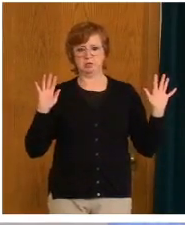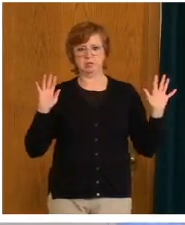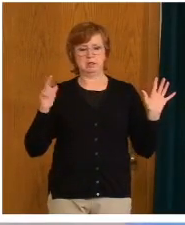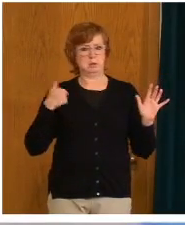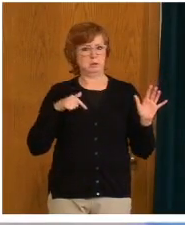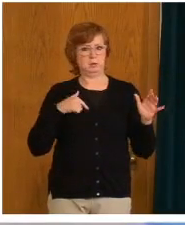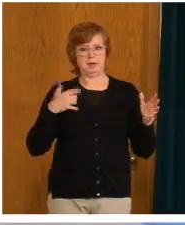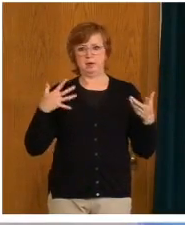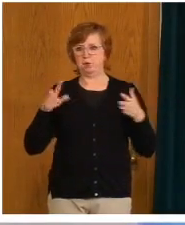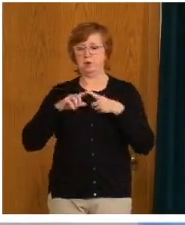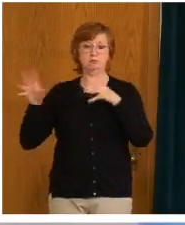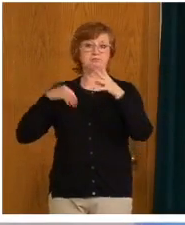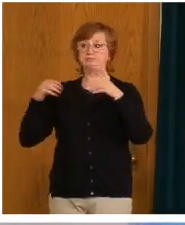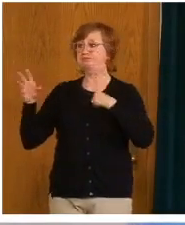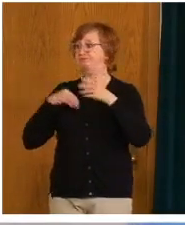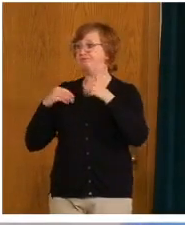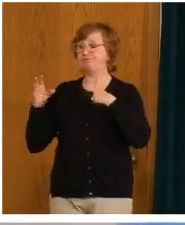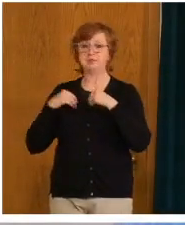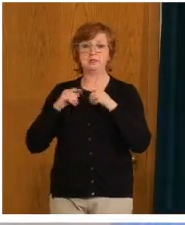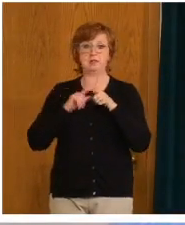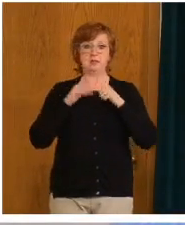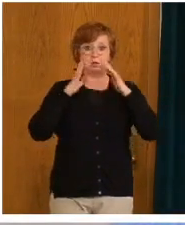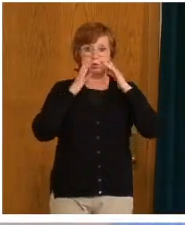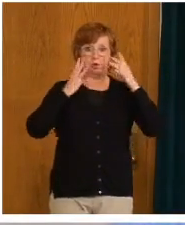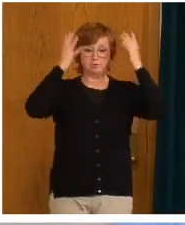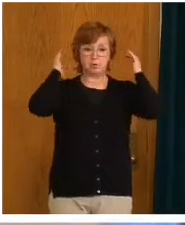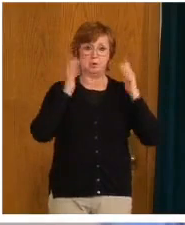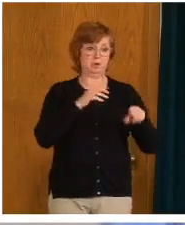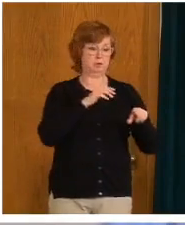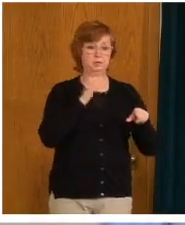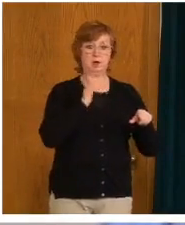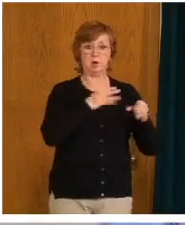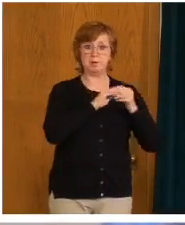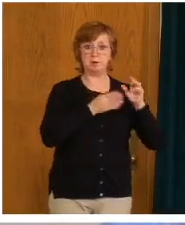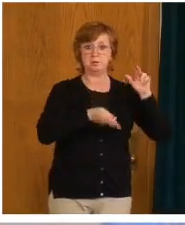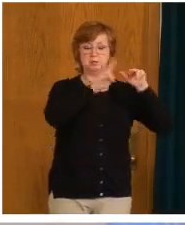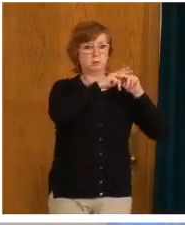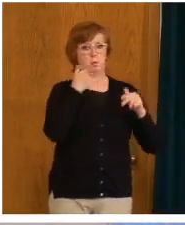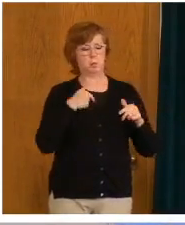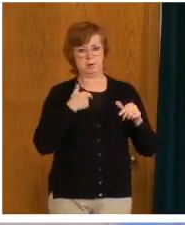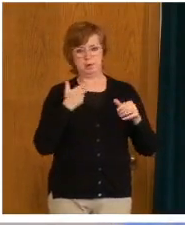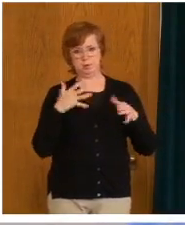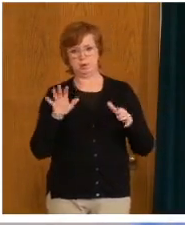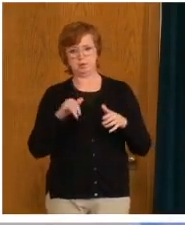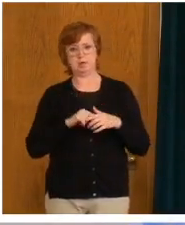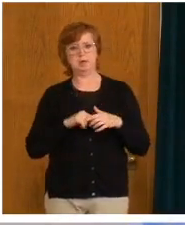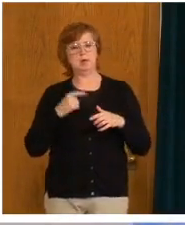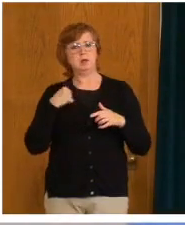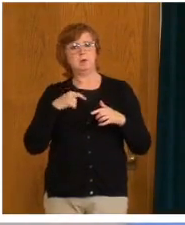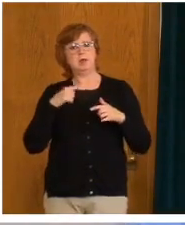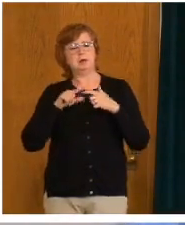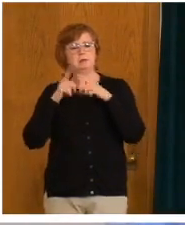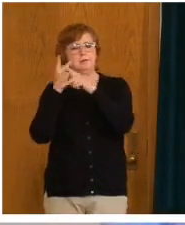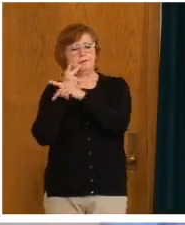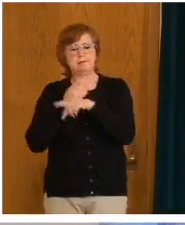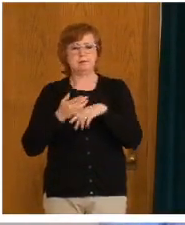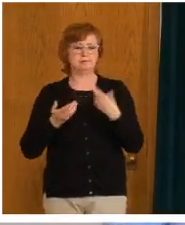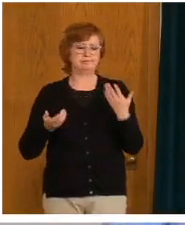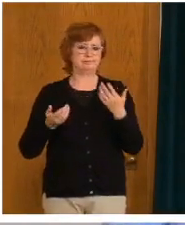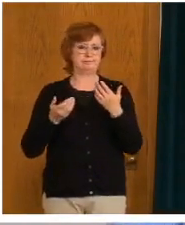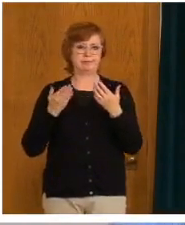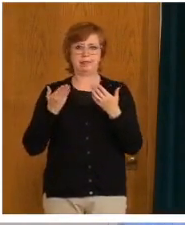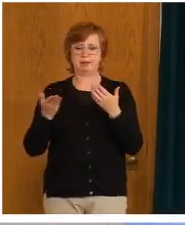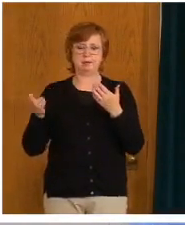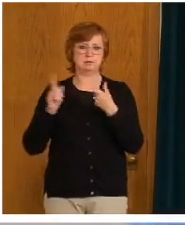will be and the implications, and have worked out things like transport protocols, and Manitoba is working on getting consent from